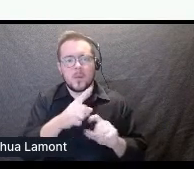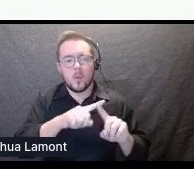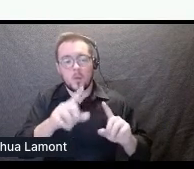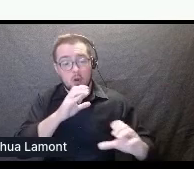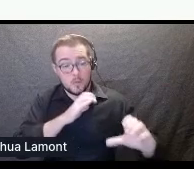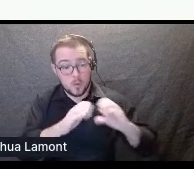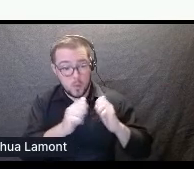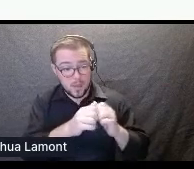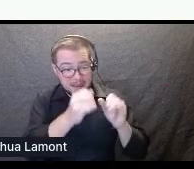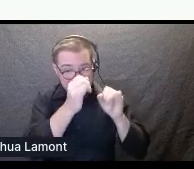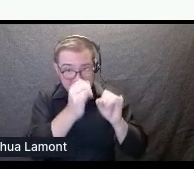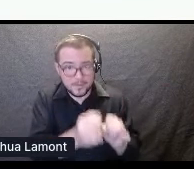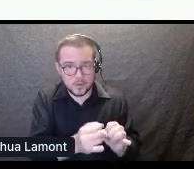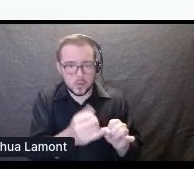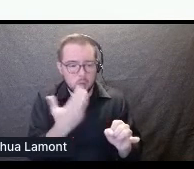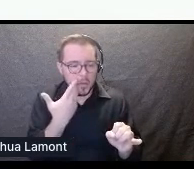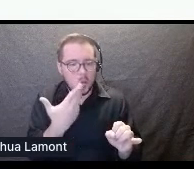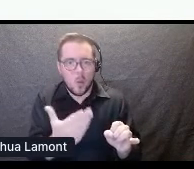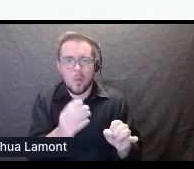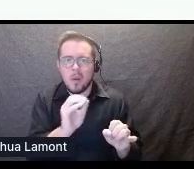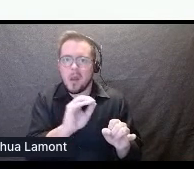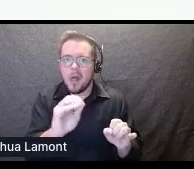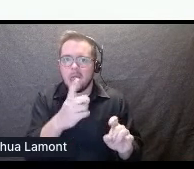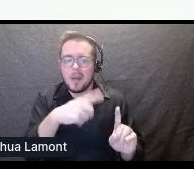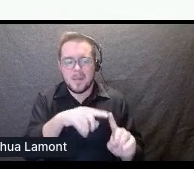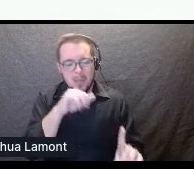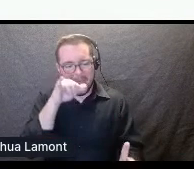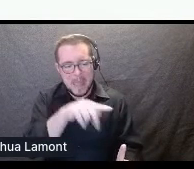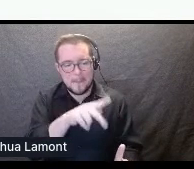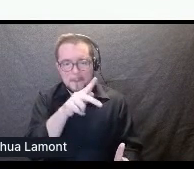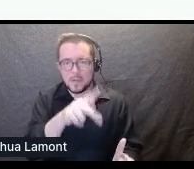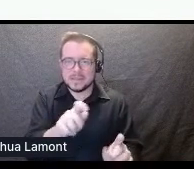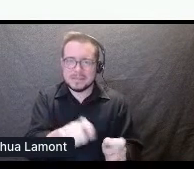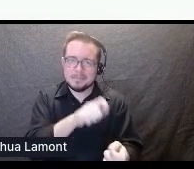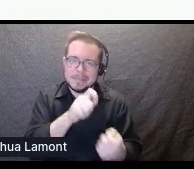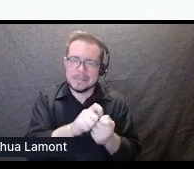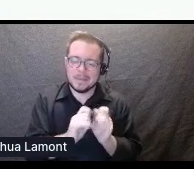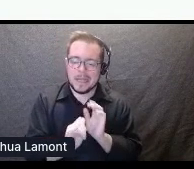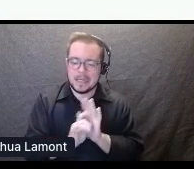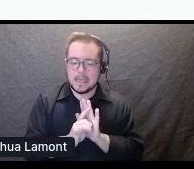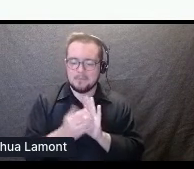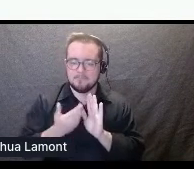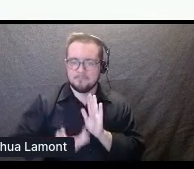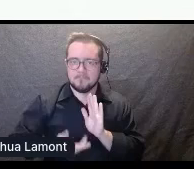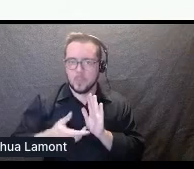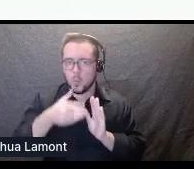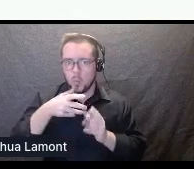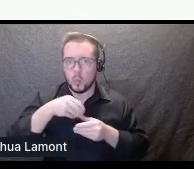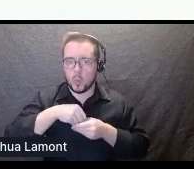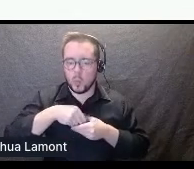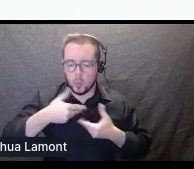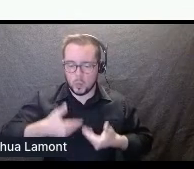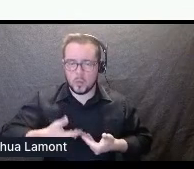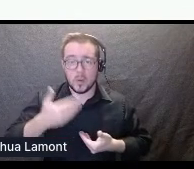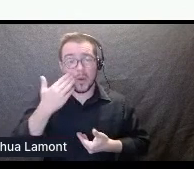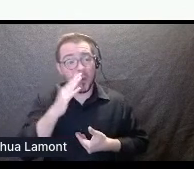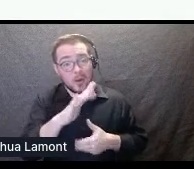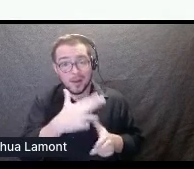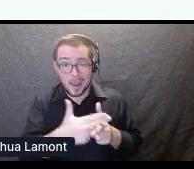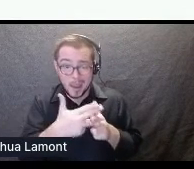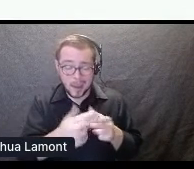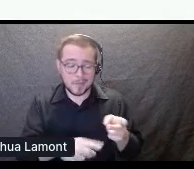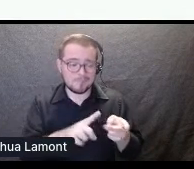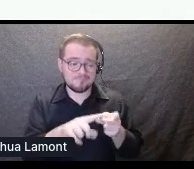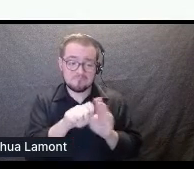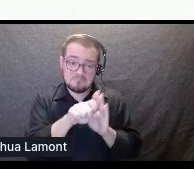voter, we know almost nothing about that person's specific identities. We know their name, we know the state that they live in generally,